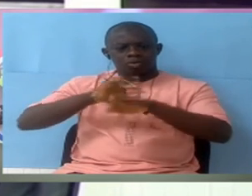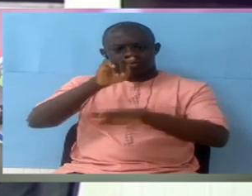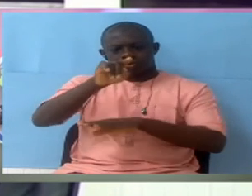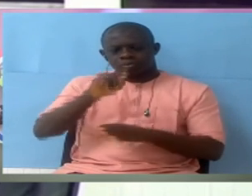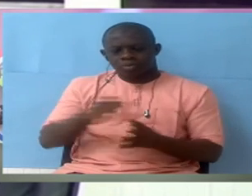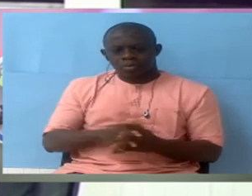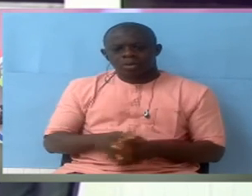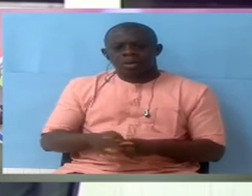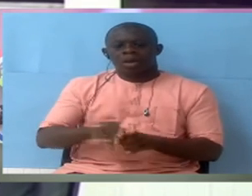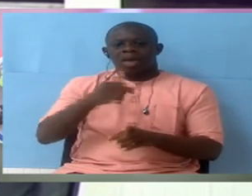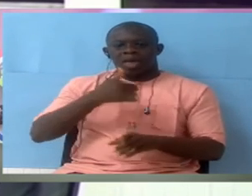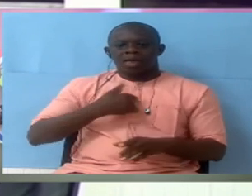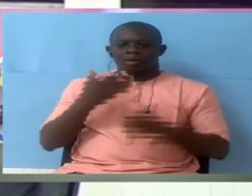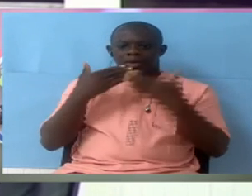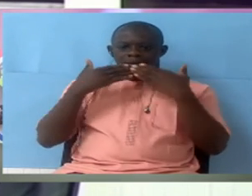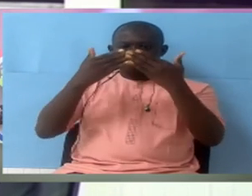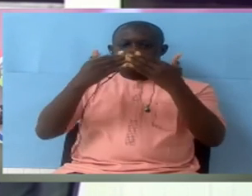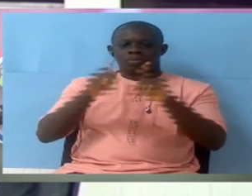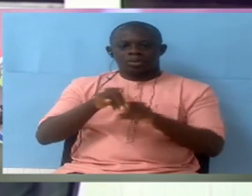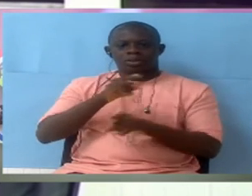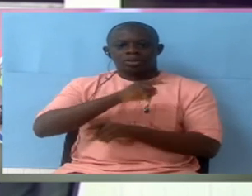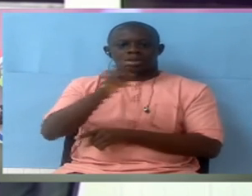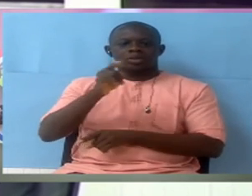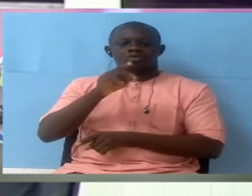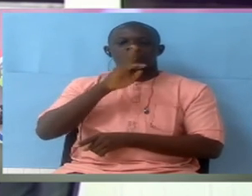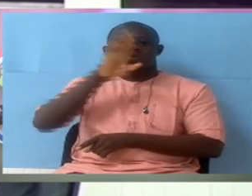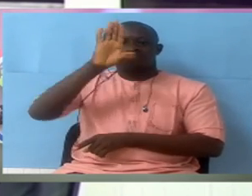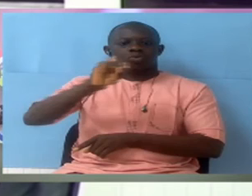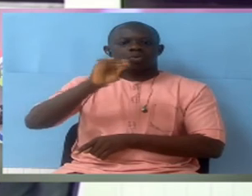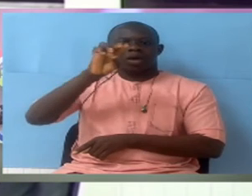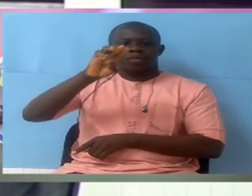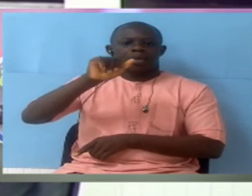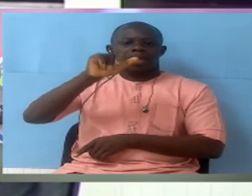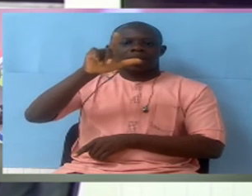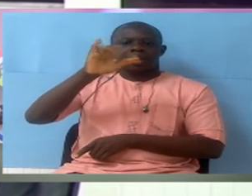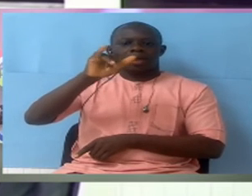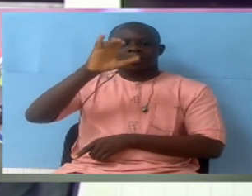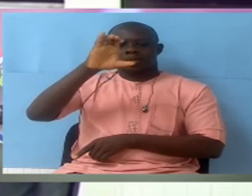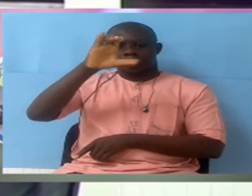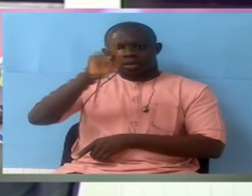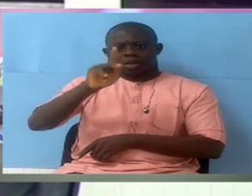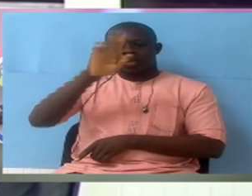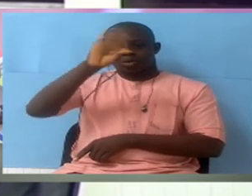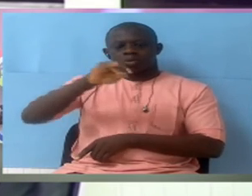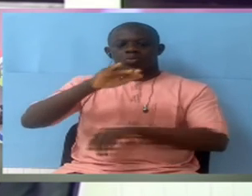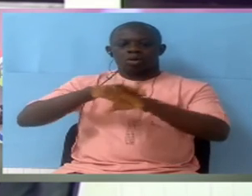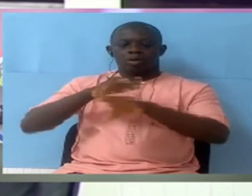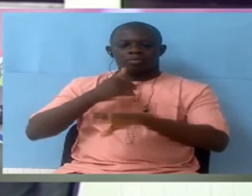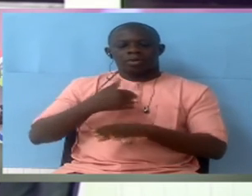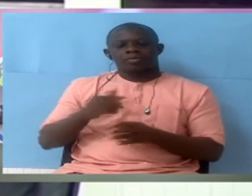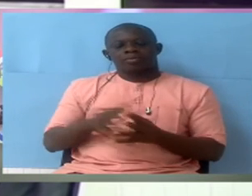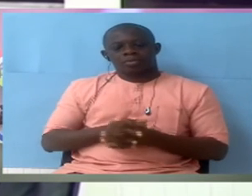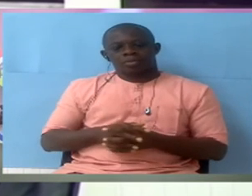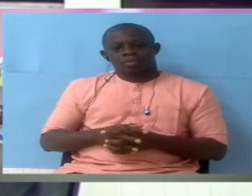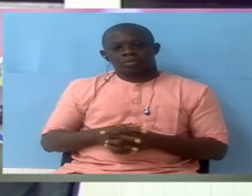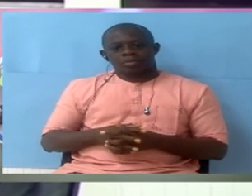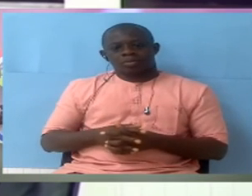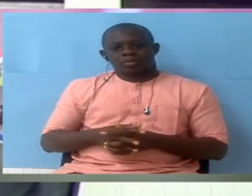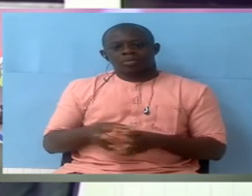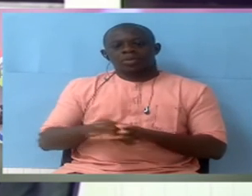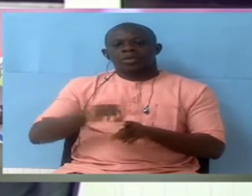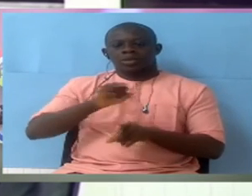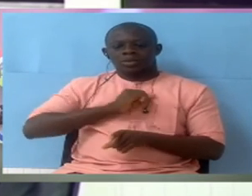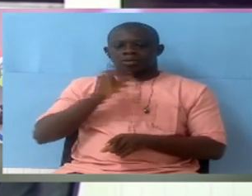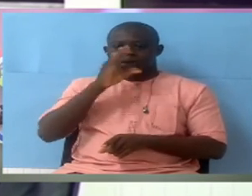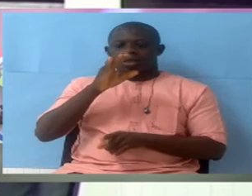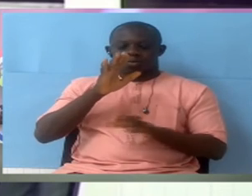sa. I told him this is done by Malik Jata. Mané ko li dé Malik Jata mako def. Then he said I will advise